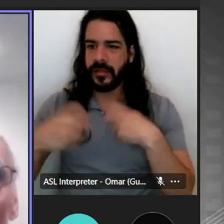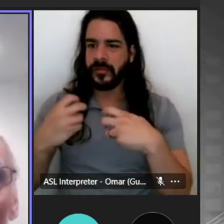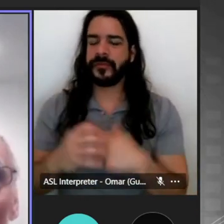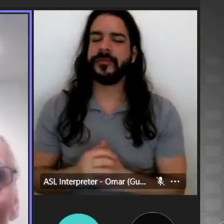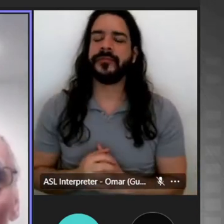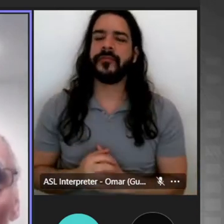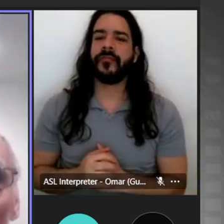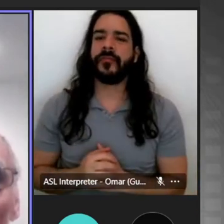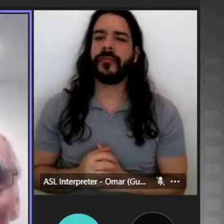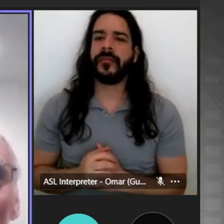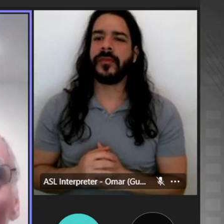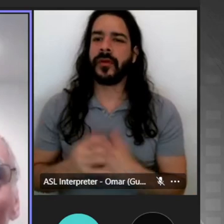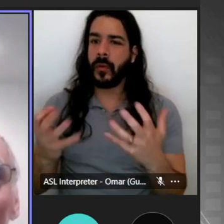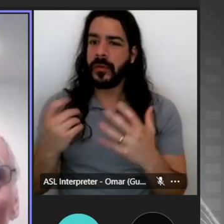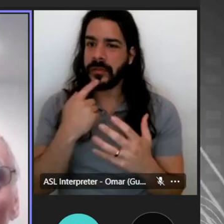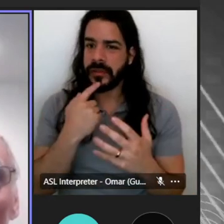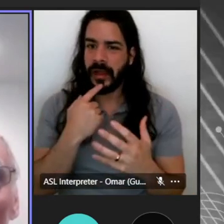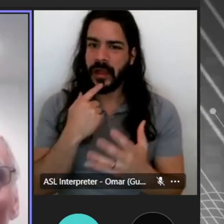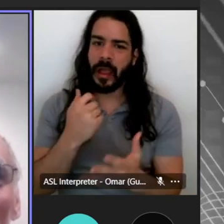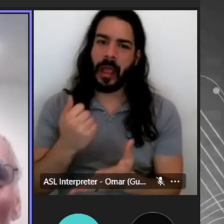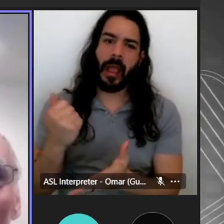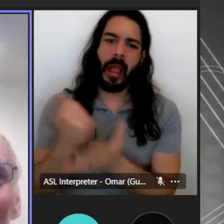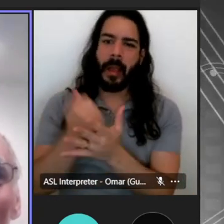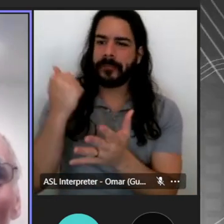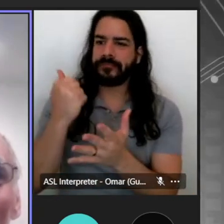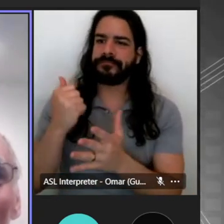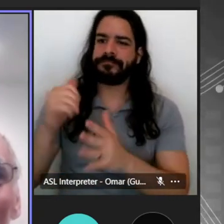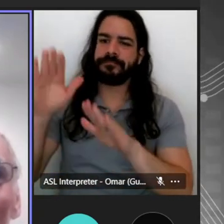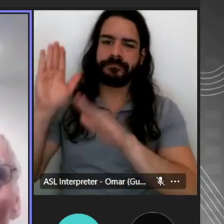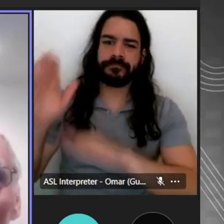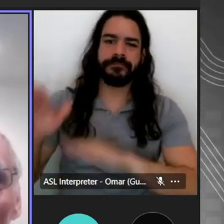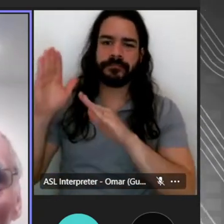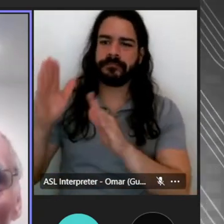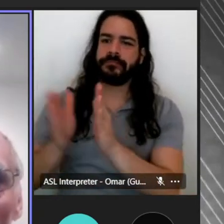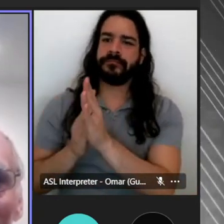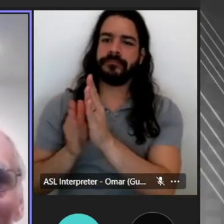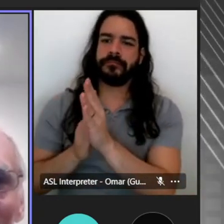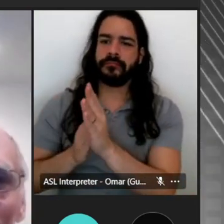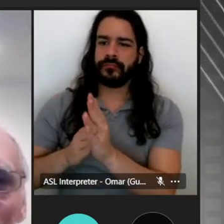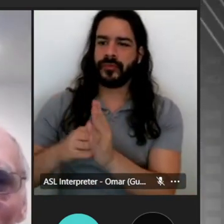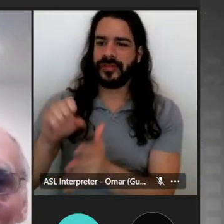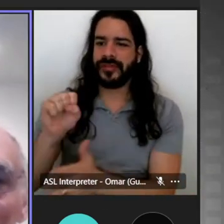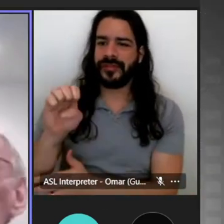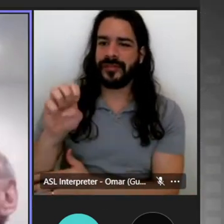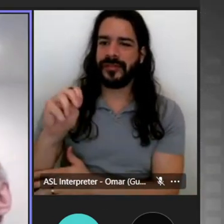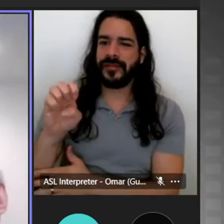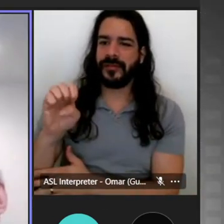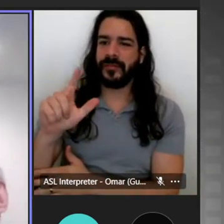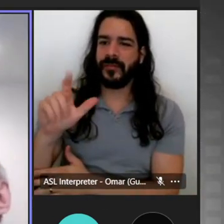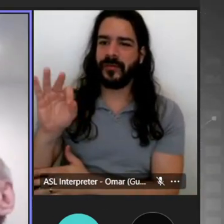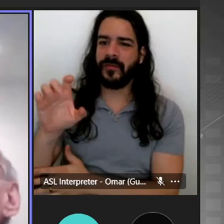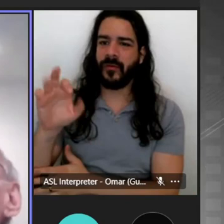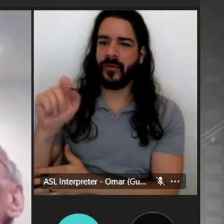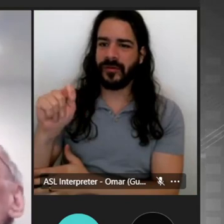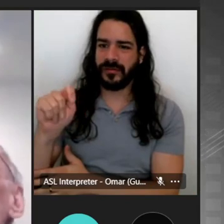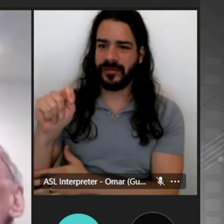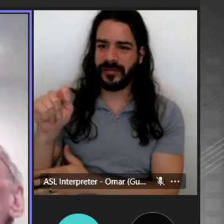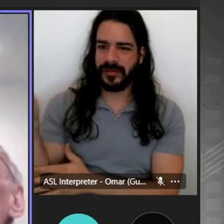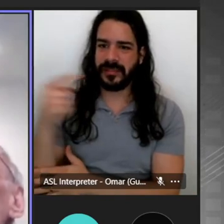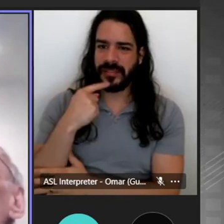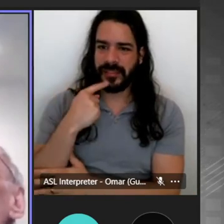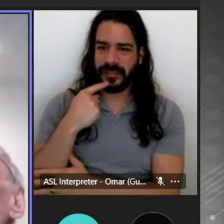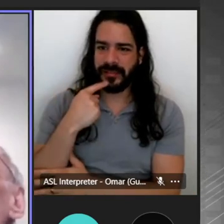mobility issues. And I'll just say amen to what Mr. Semelford said to save some of my